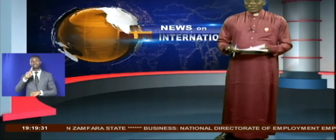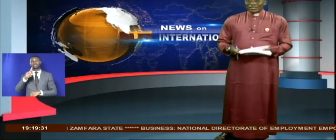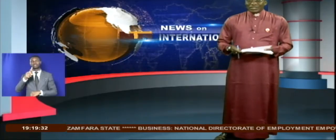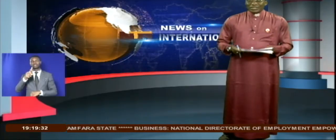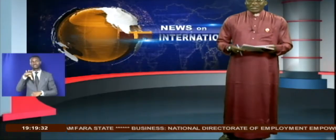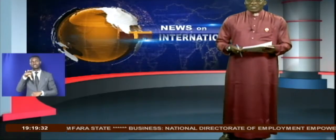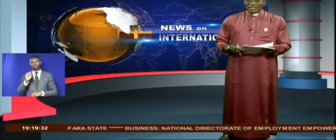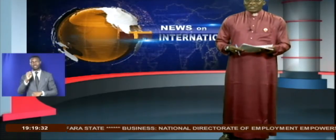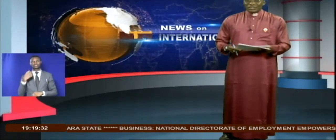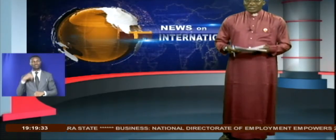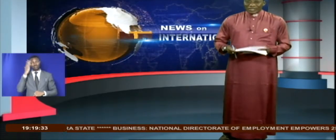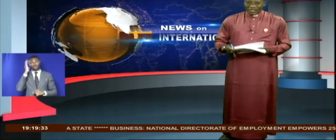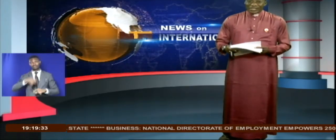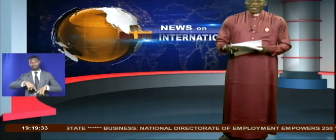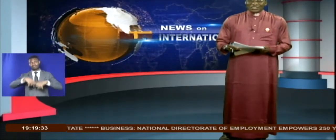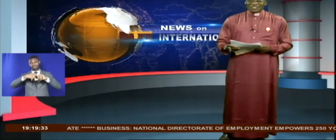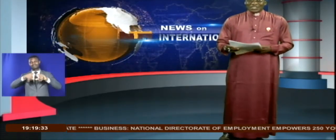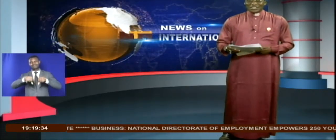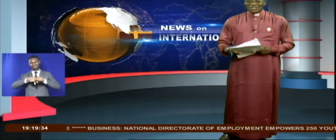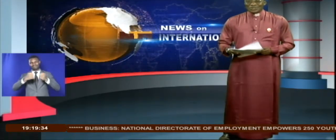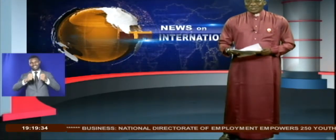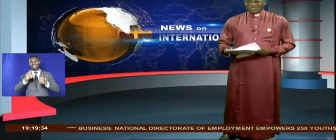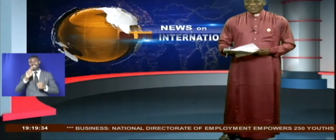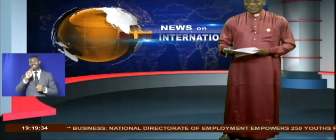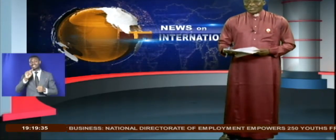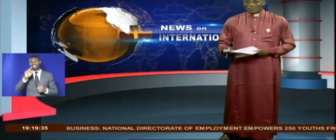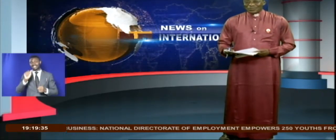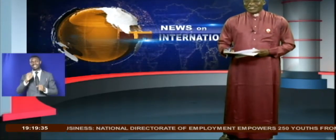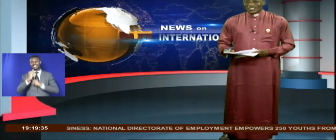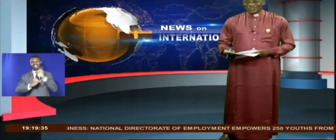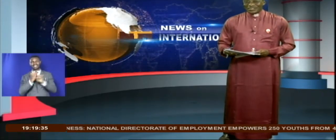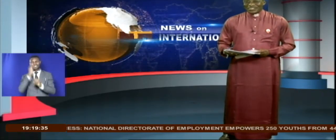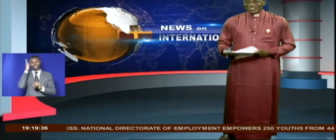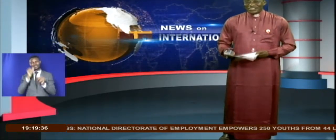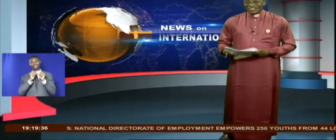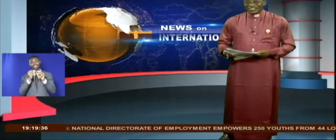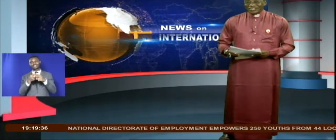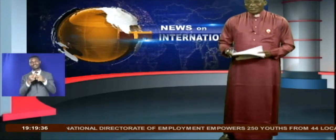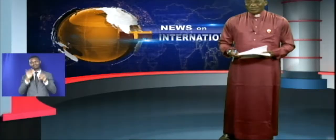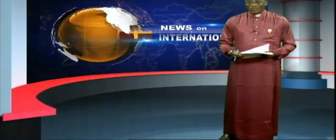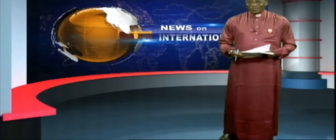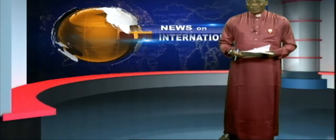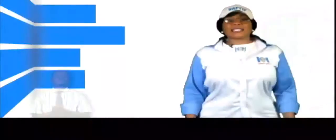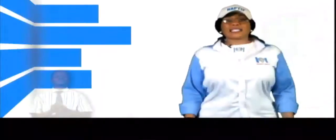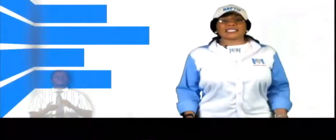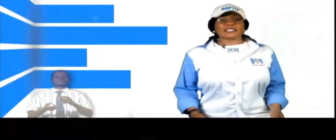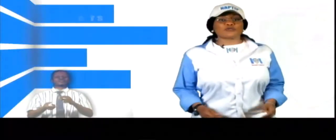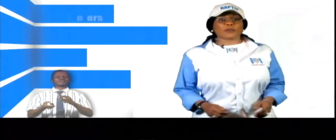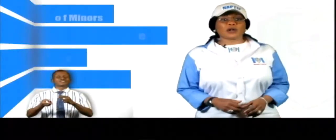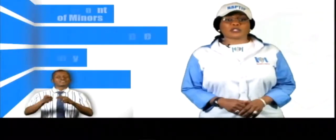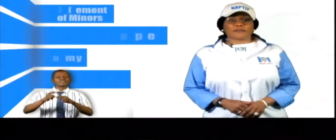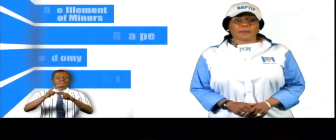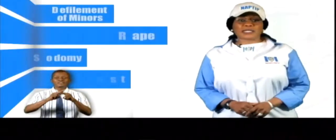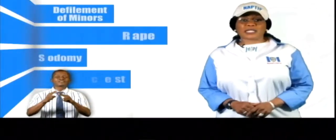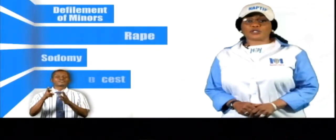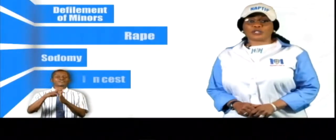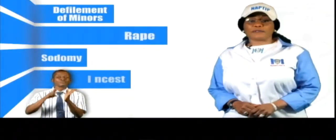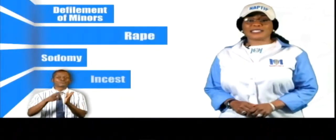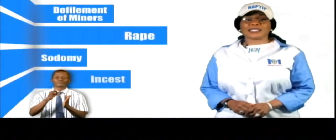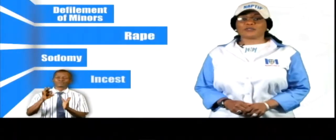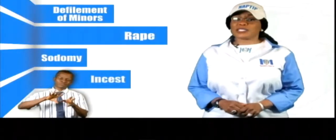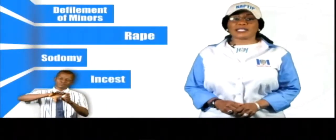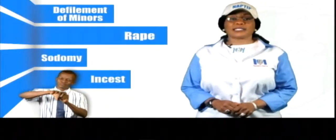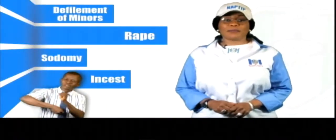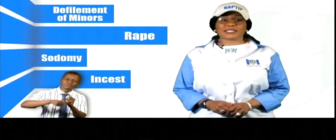take a break. NTA International News continues in a moment. Stay with us. The incessant reports of rape and